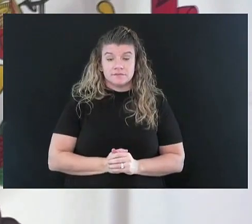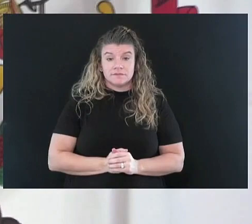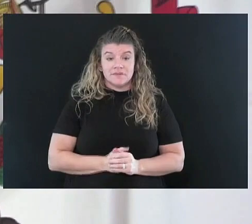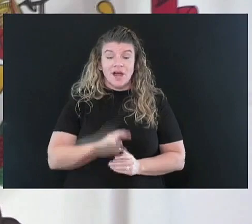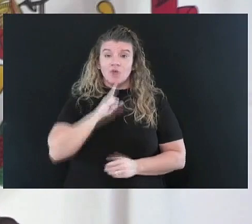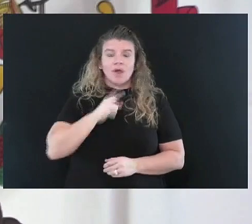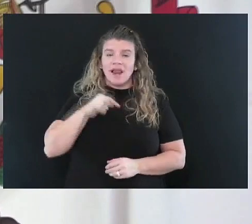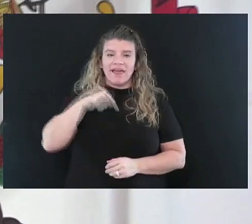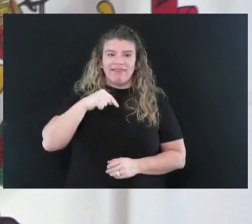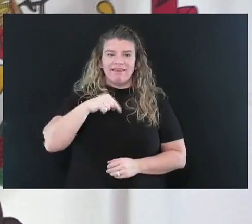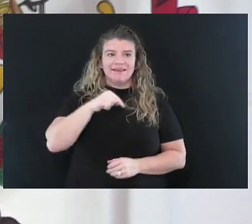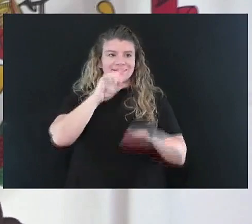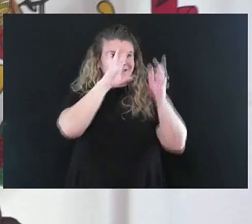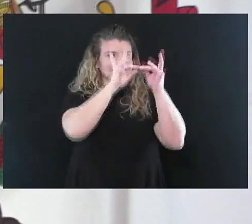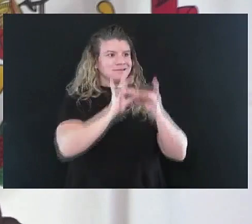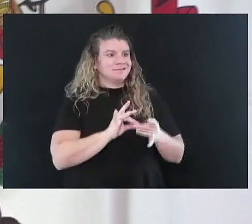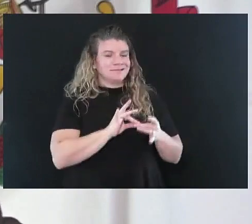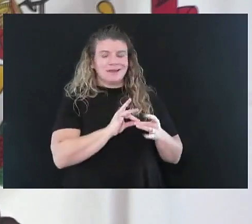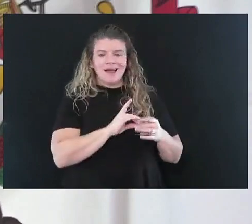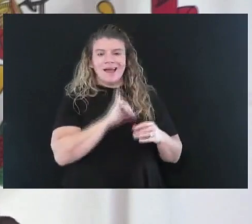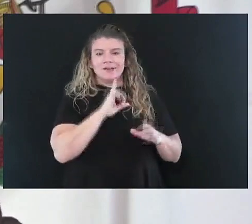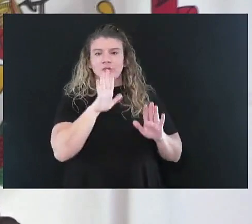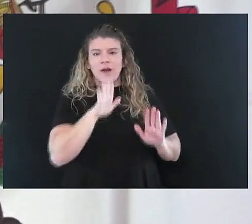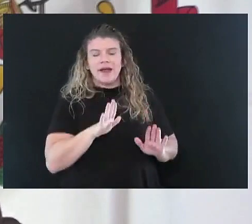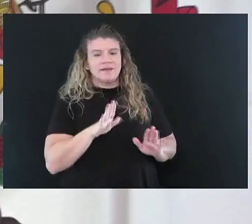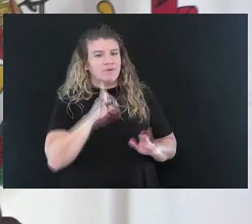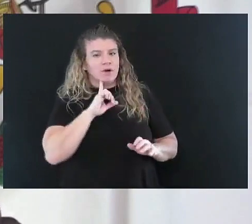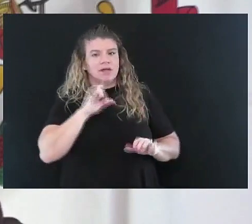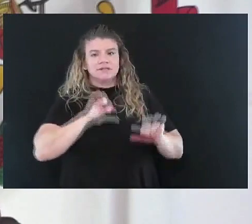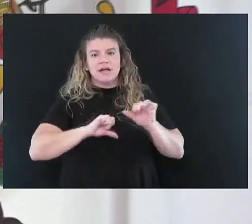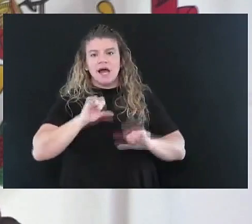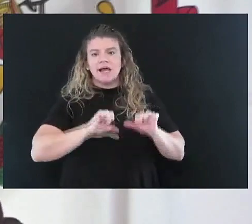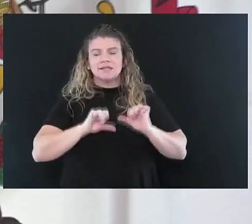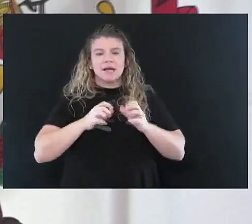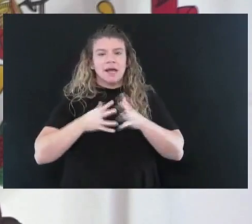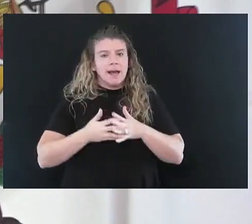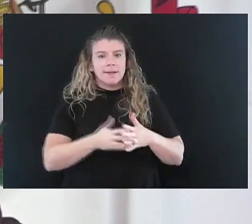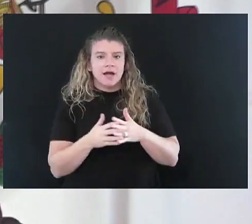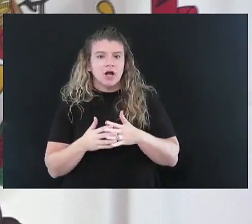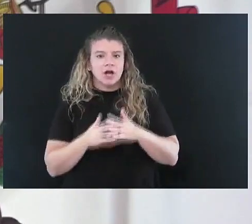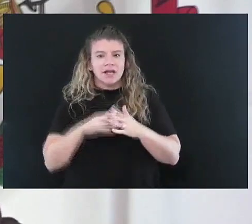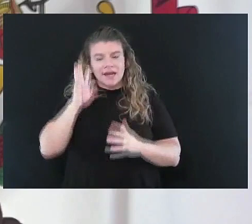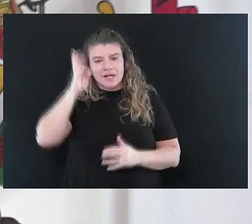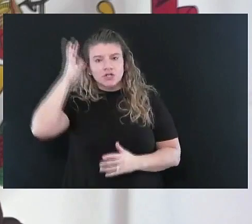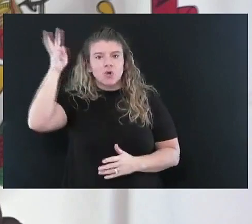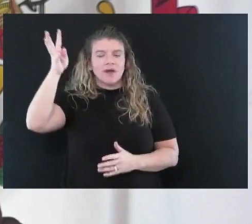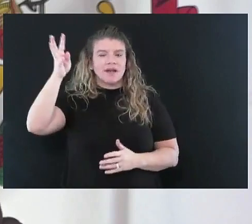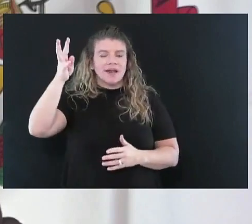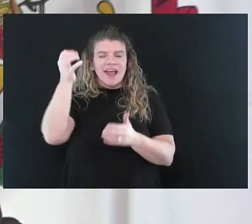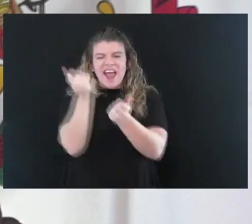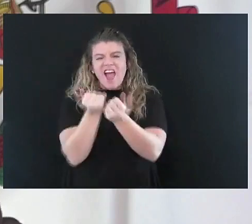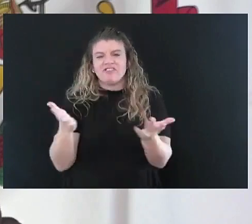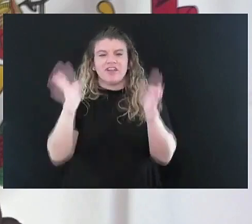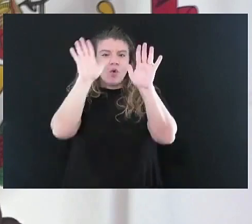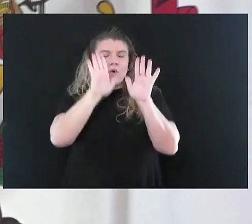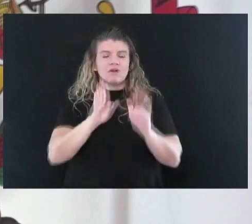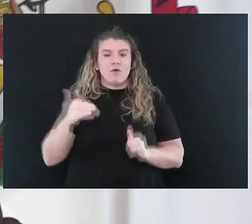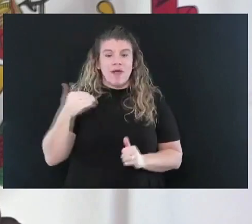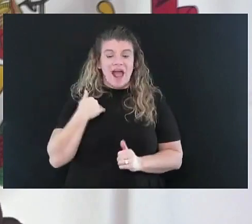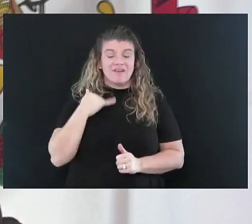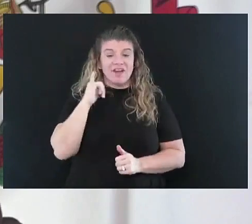great American ingenuity, to science, to all the goodness that we have, and it can